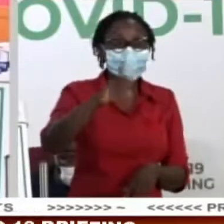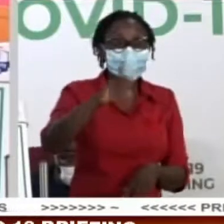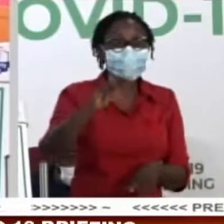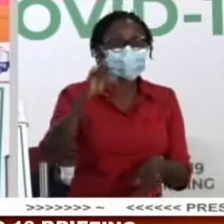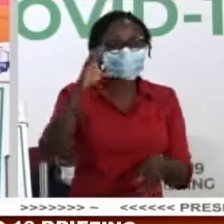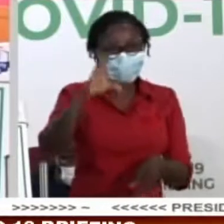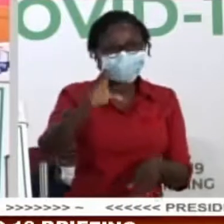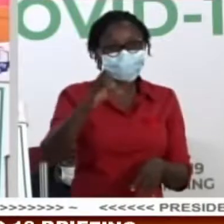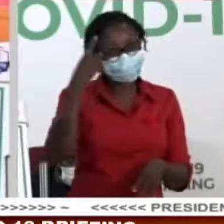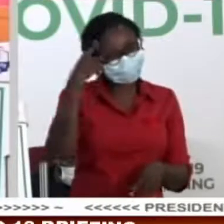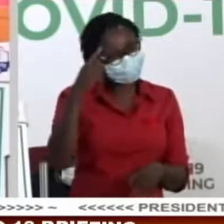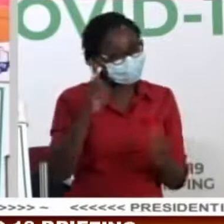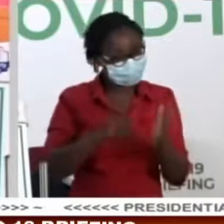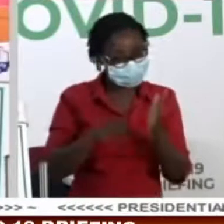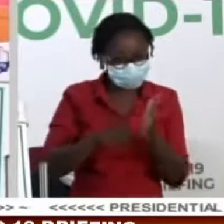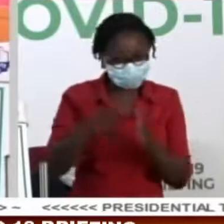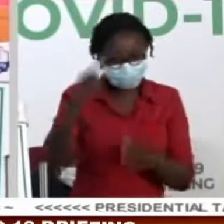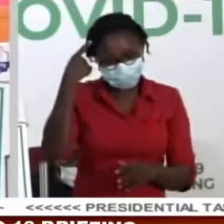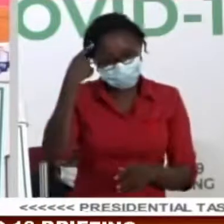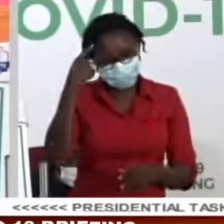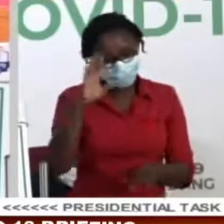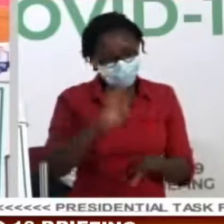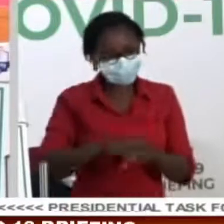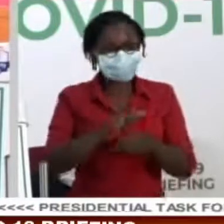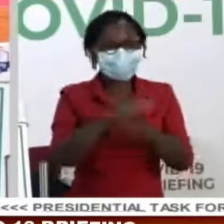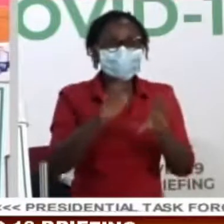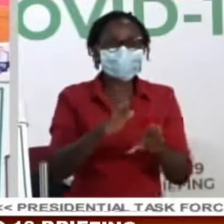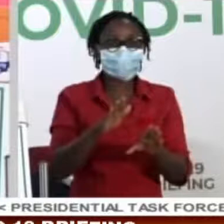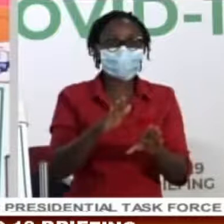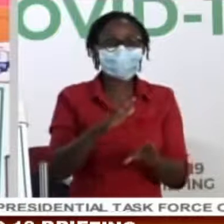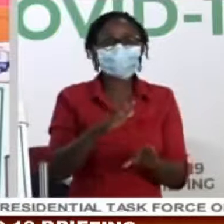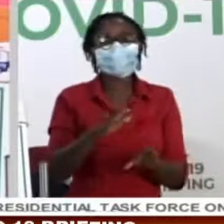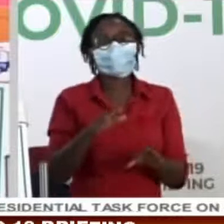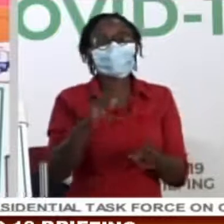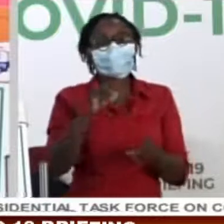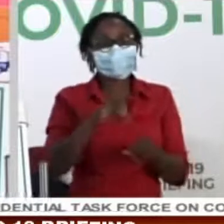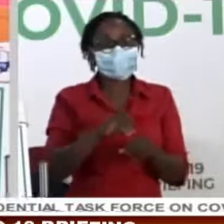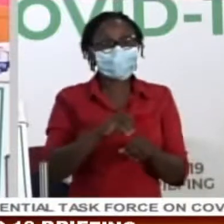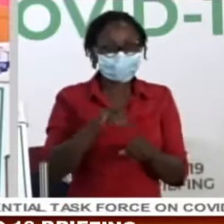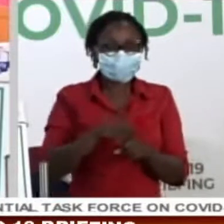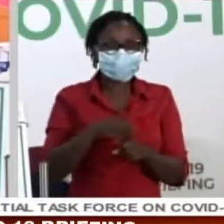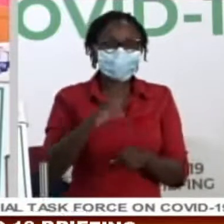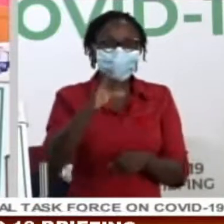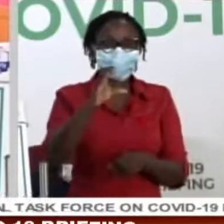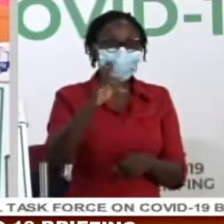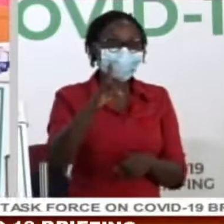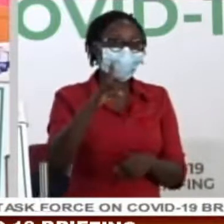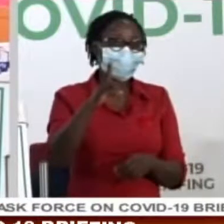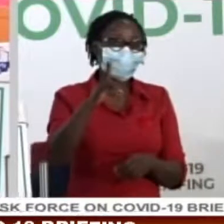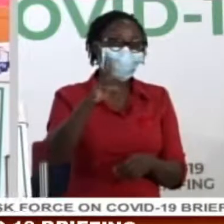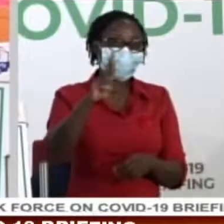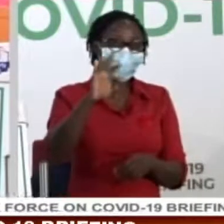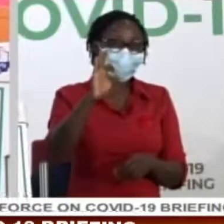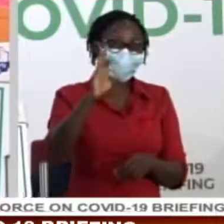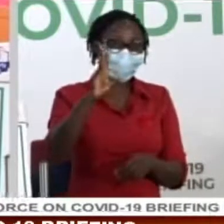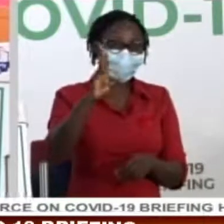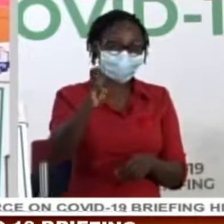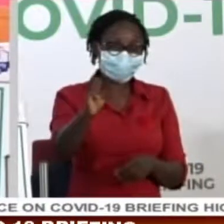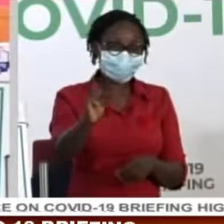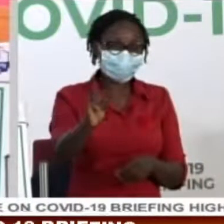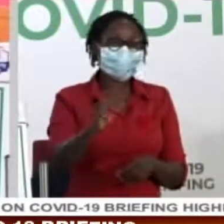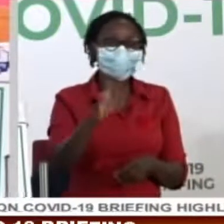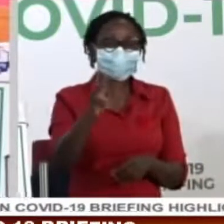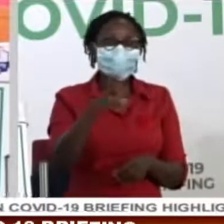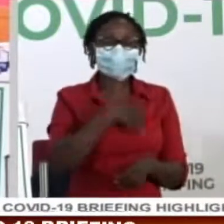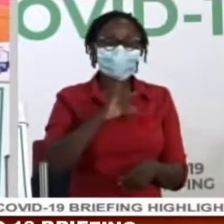of our COVID-19 response efforts in the pillars under their purview, and I noted the strong strategies